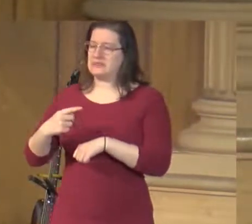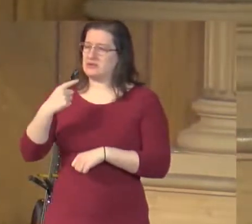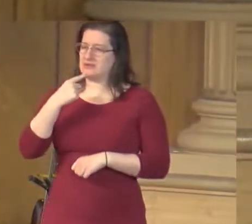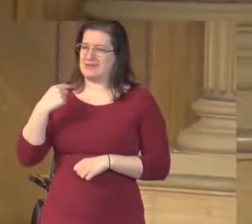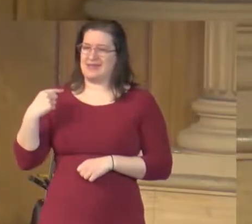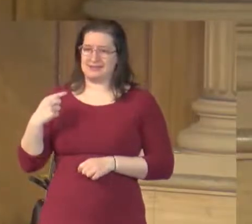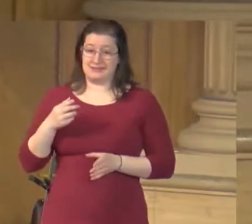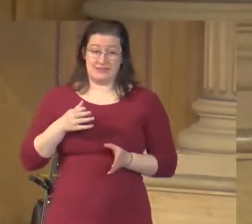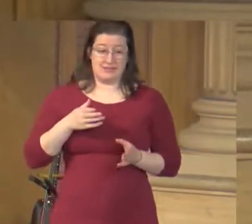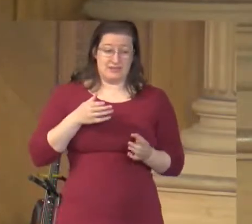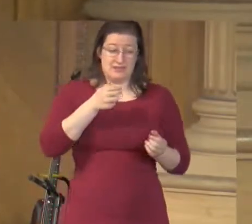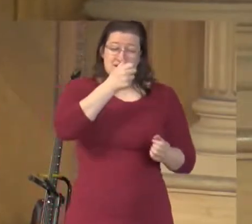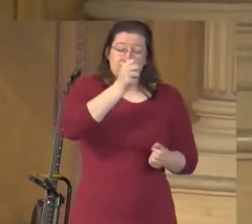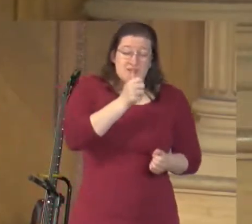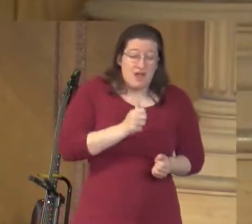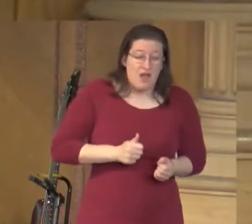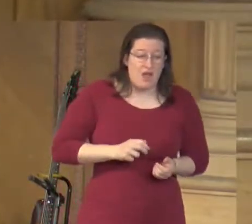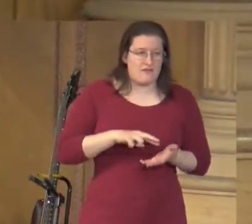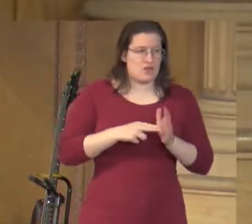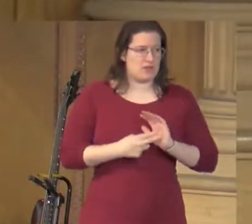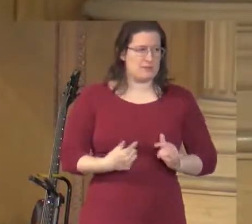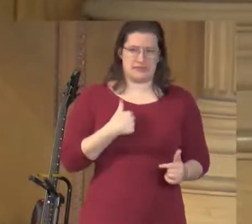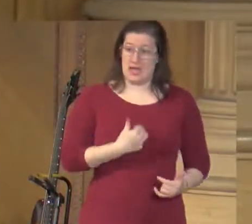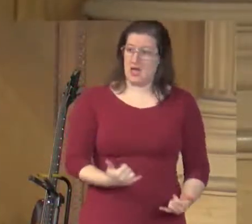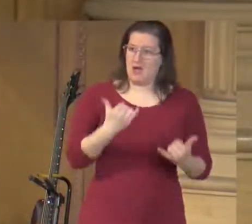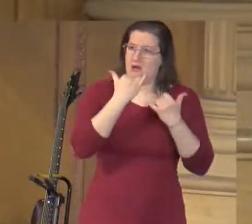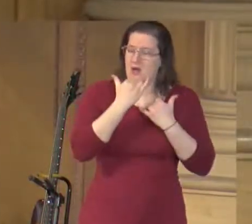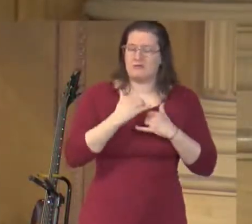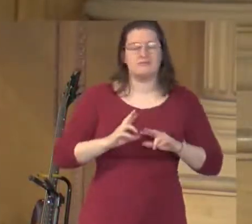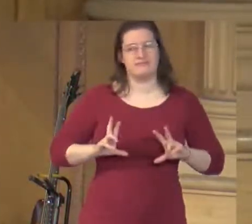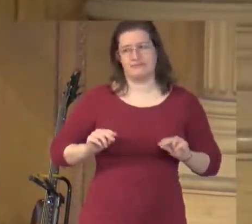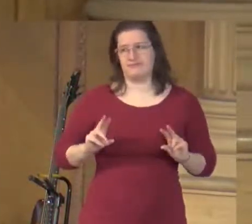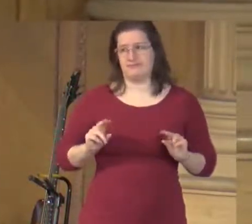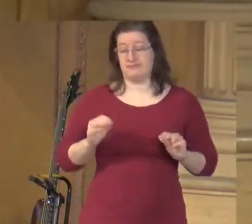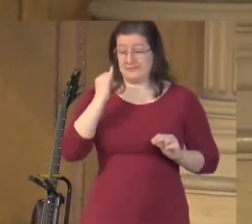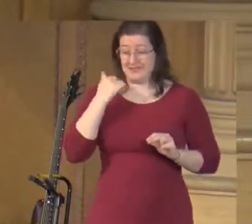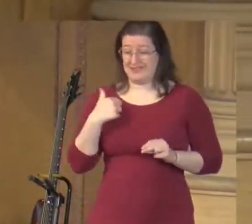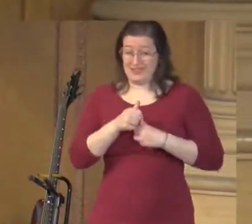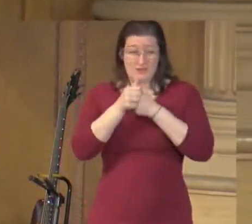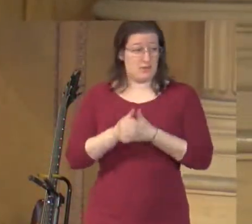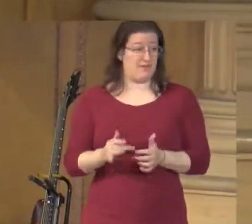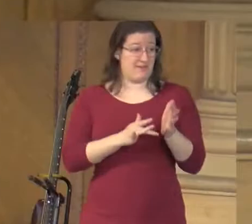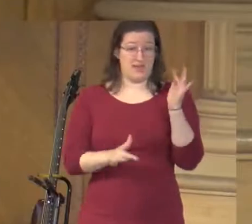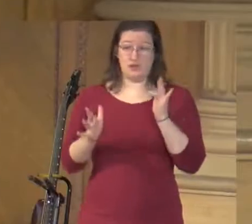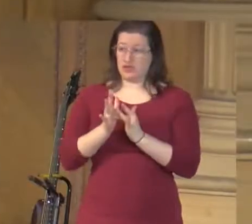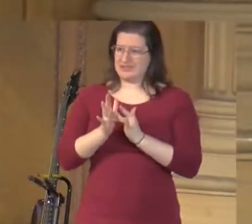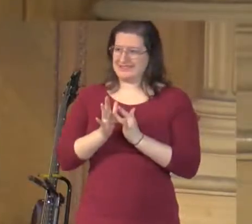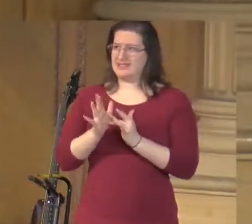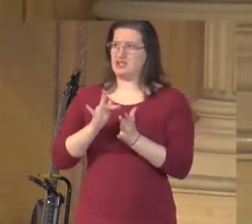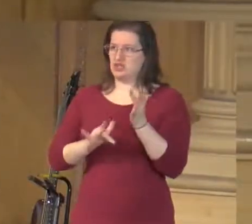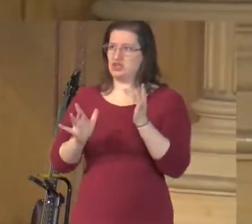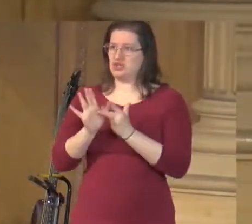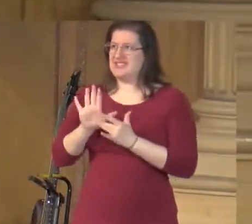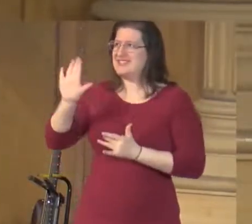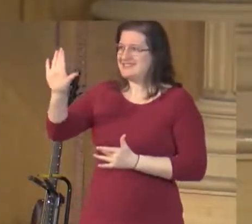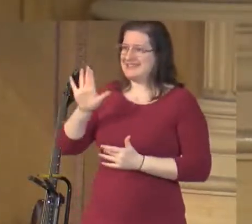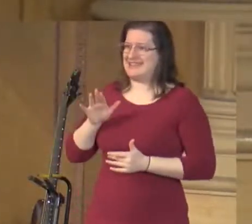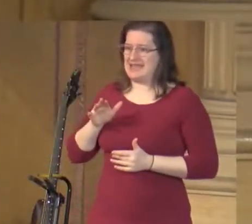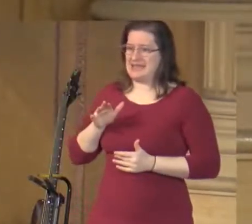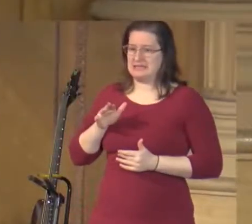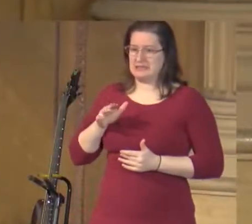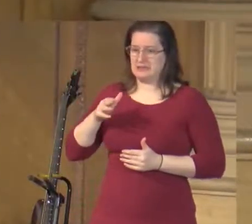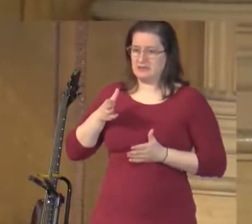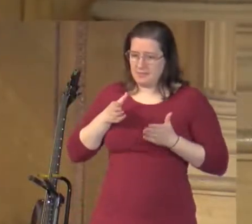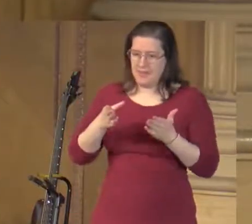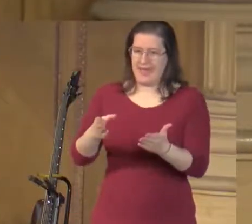as the wrong path. If we're following in the footsteps of Jesus, Jesus' footsteps walked through tremendous suffering.